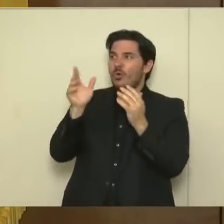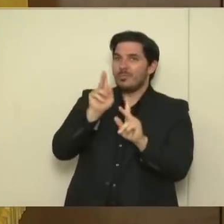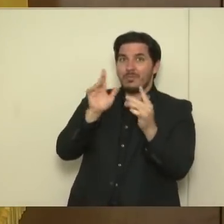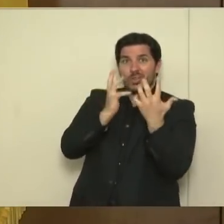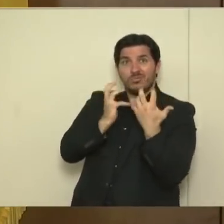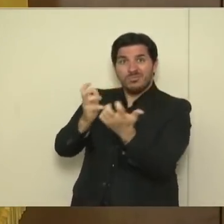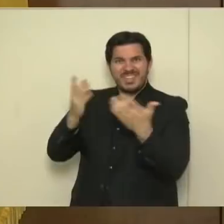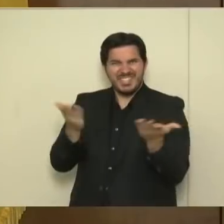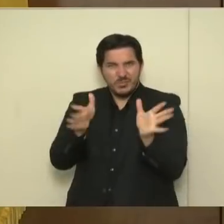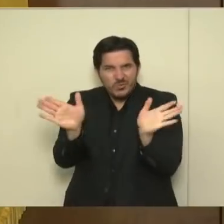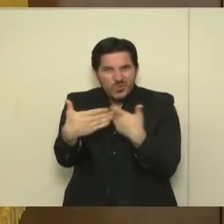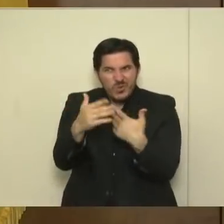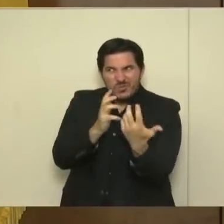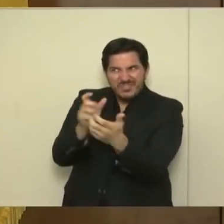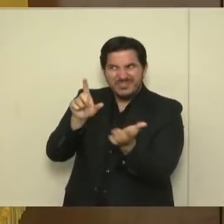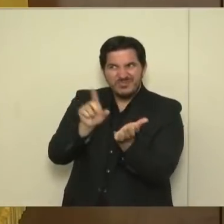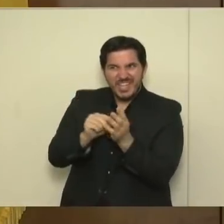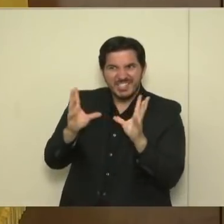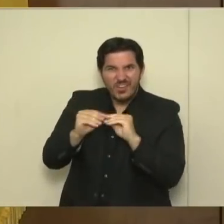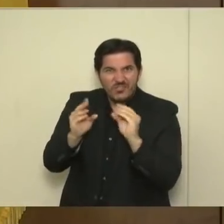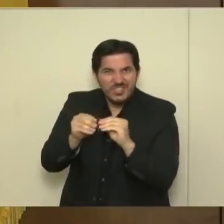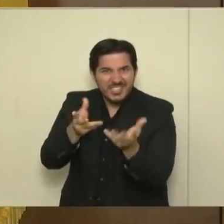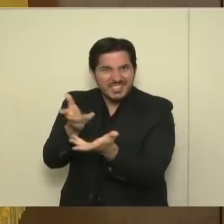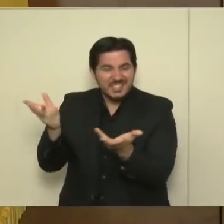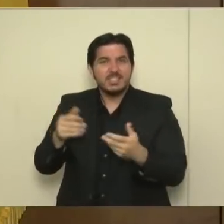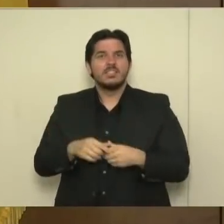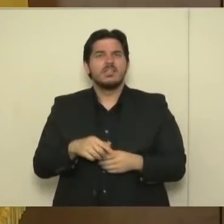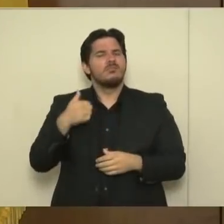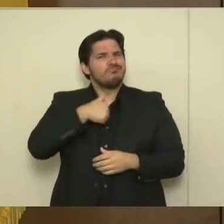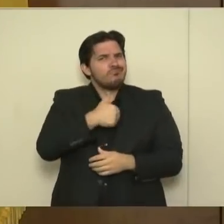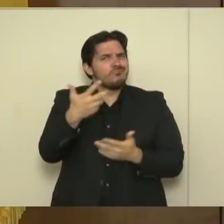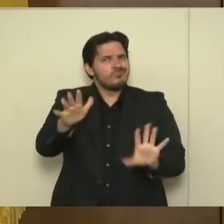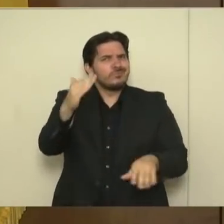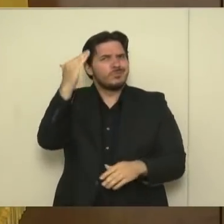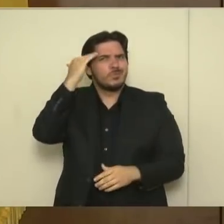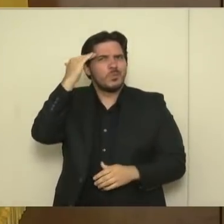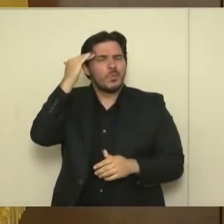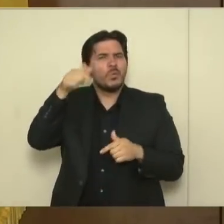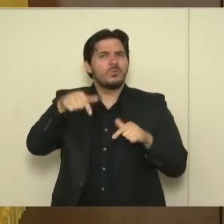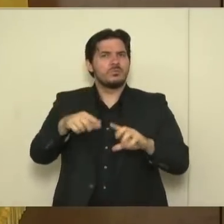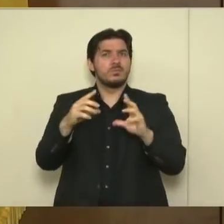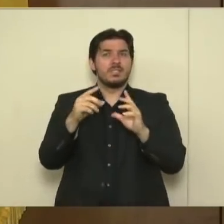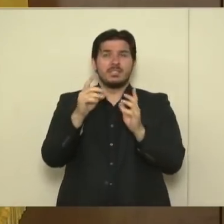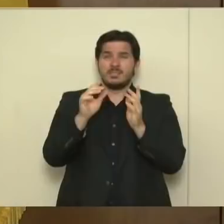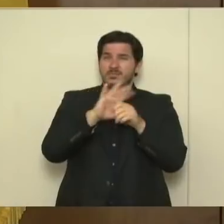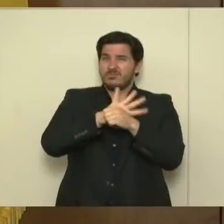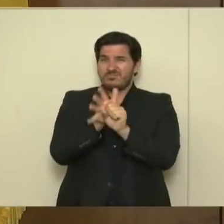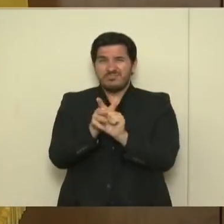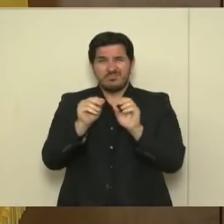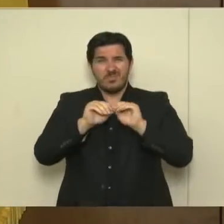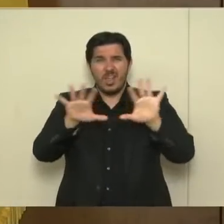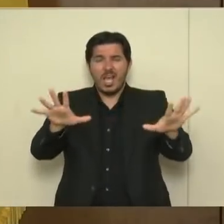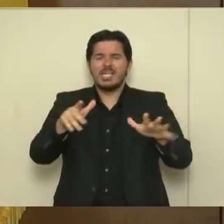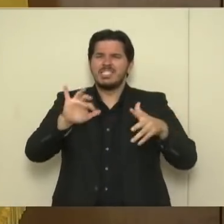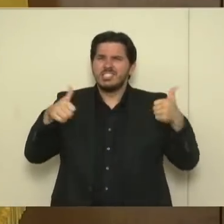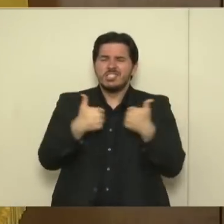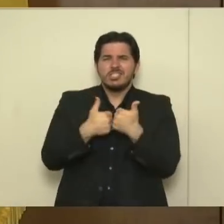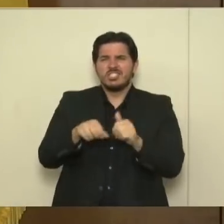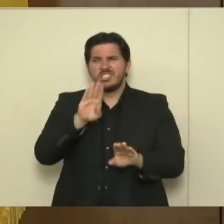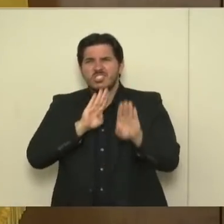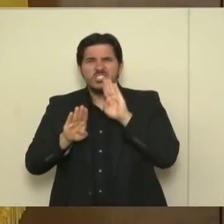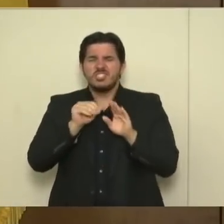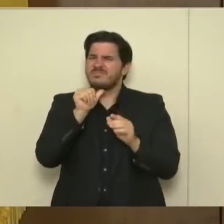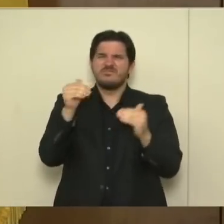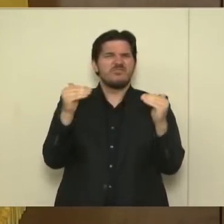well aware that this virus is incredibly challenging and unfair, and that families